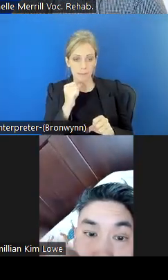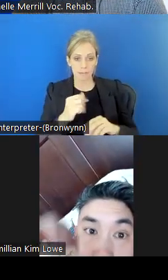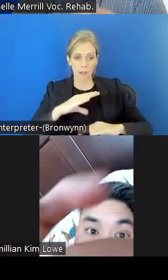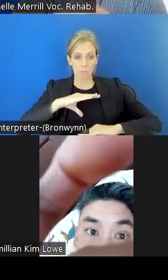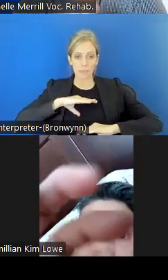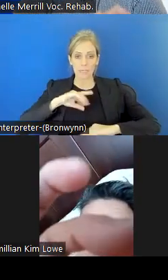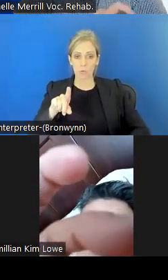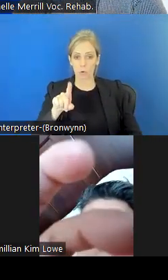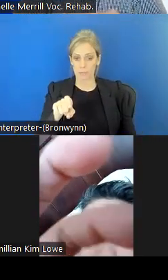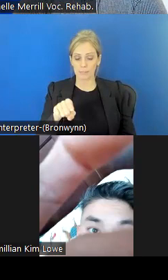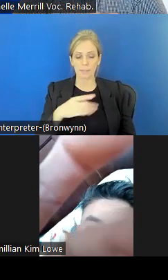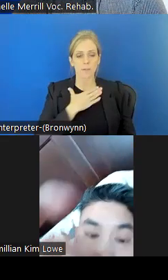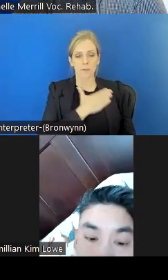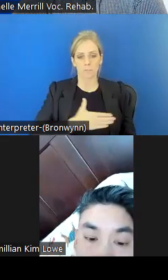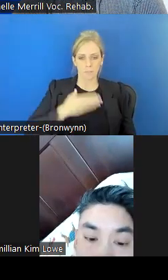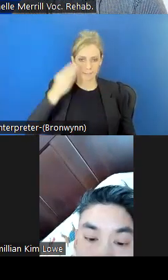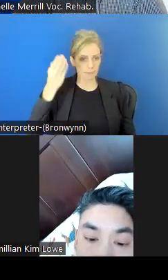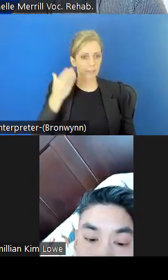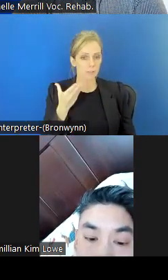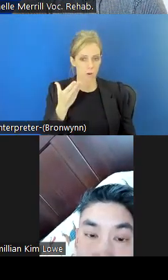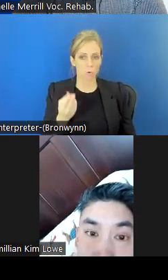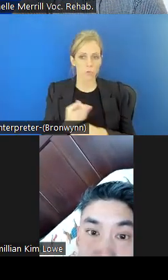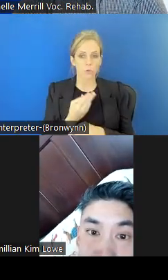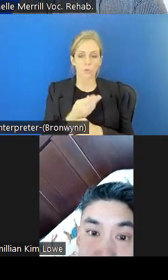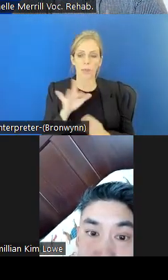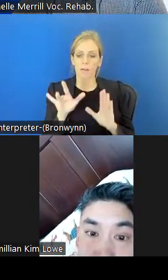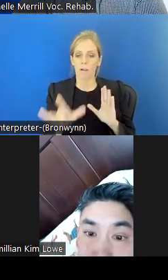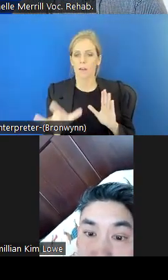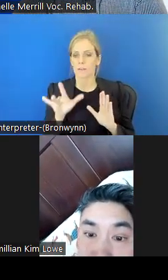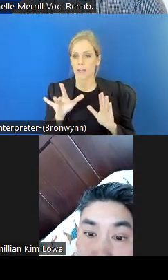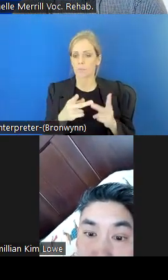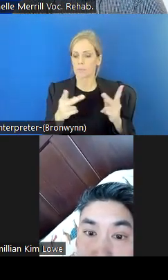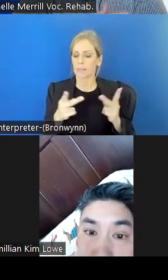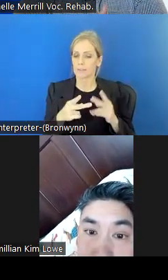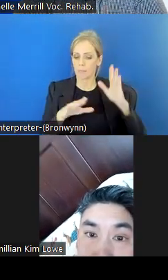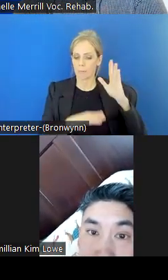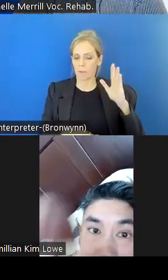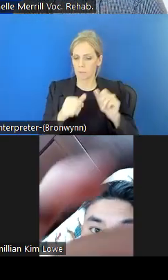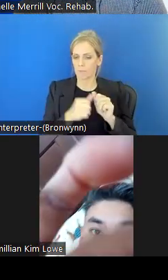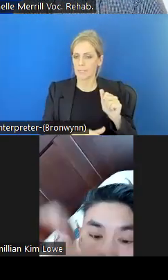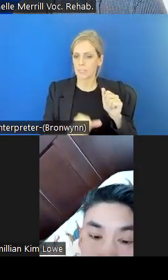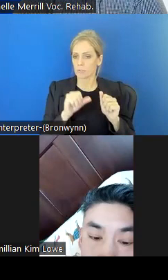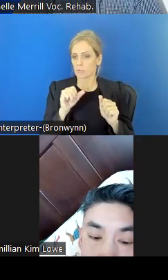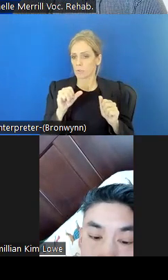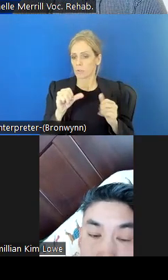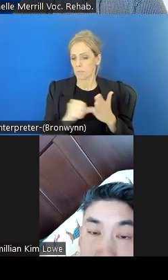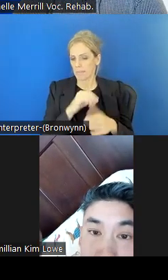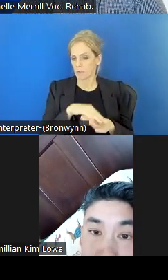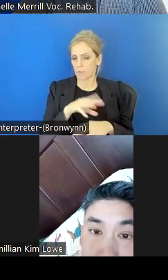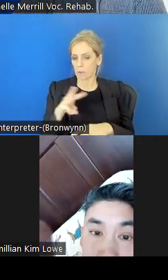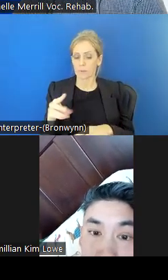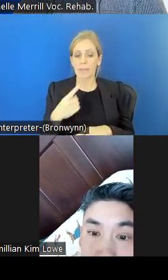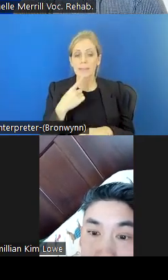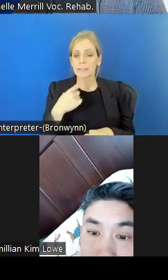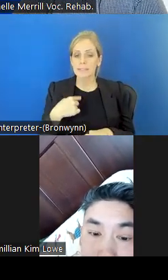us information spot at the bottom left of every page, and you can tell me what is missing the mark for you, and I will do my best to work